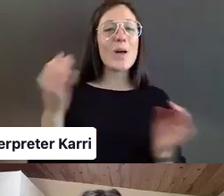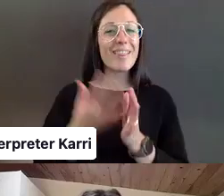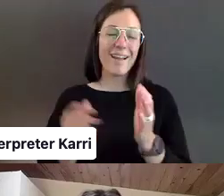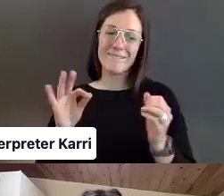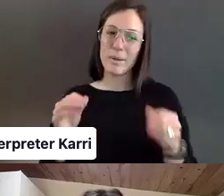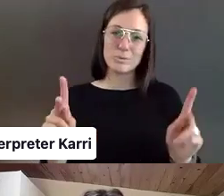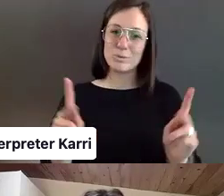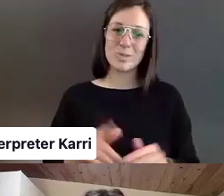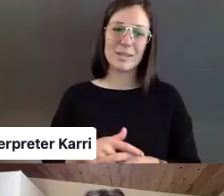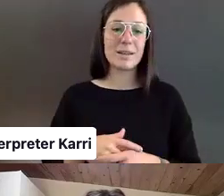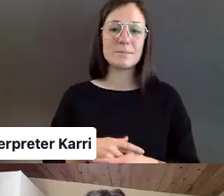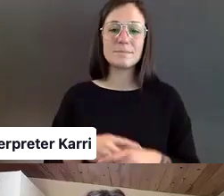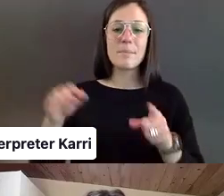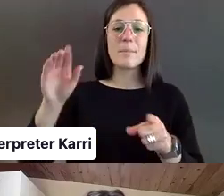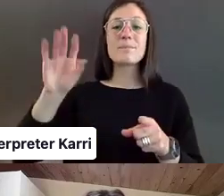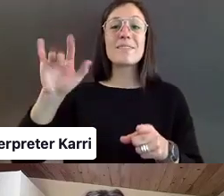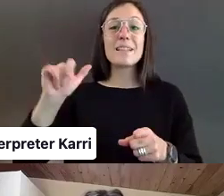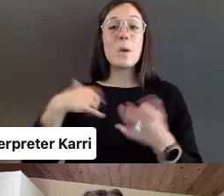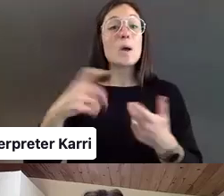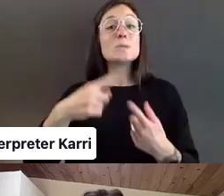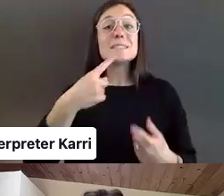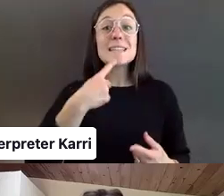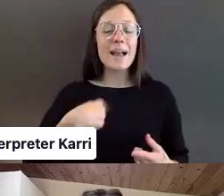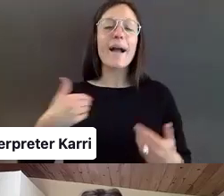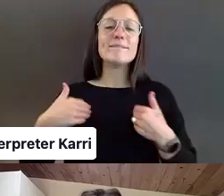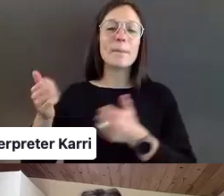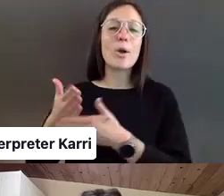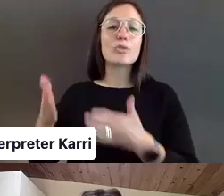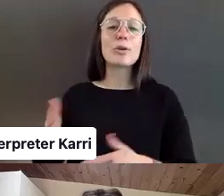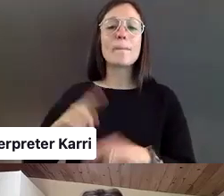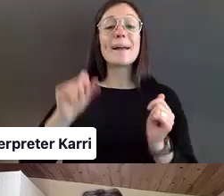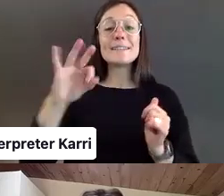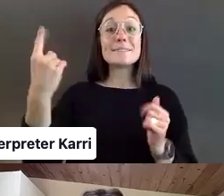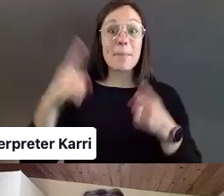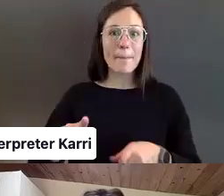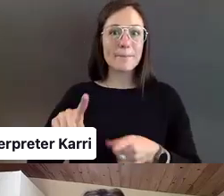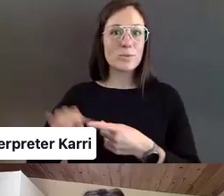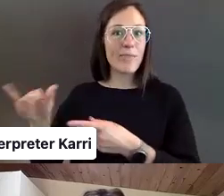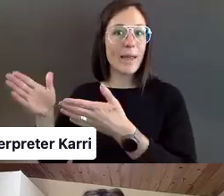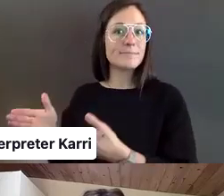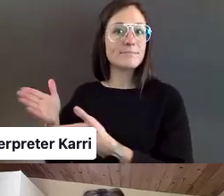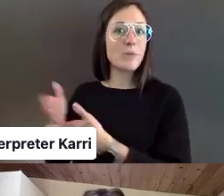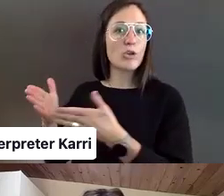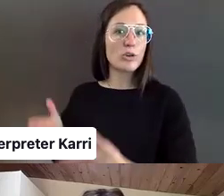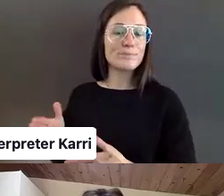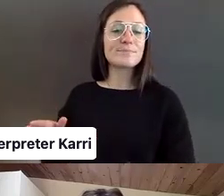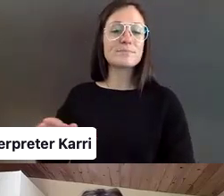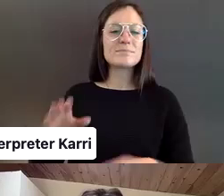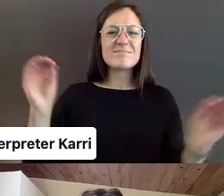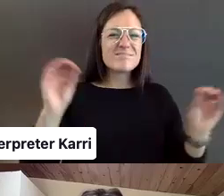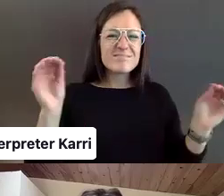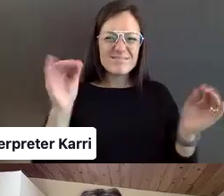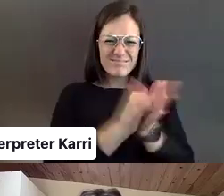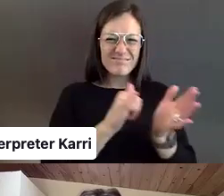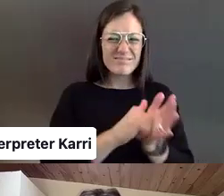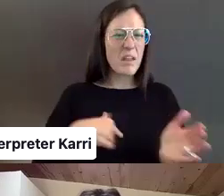opportunities. Yeah. Can I just say, as someone who does have a partner, but if something were to happen to that partnership, there is no way I would